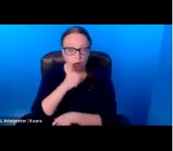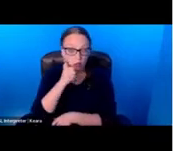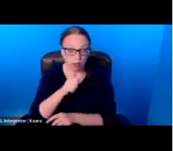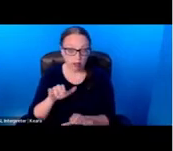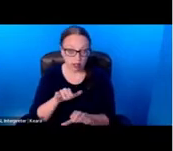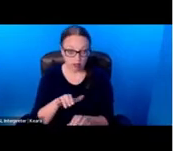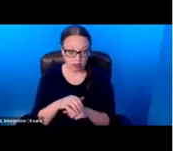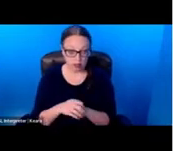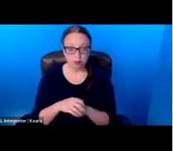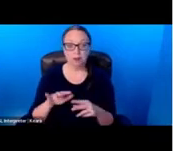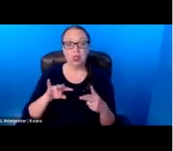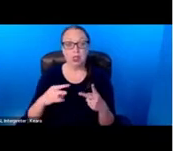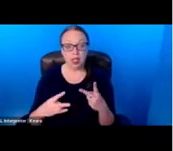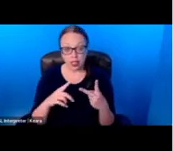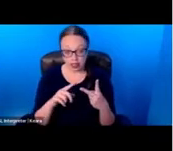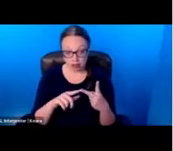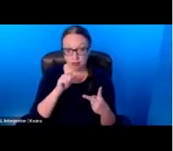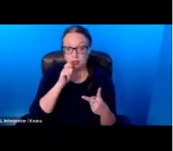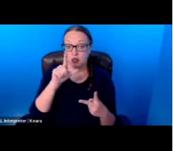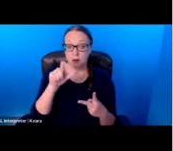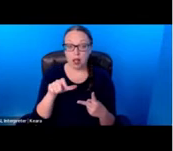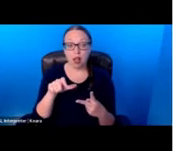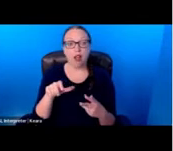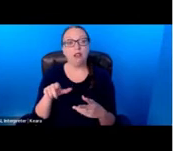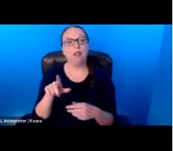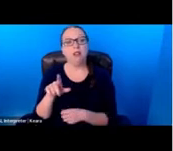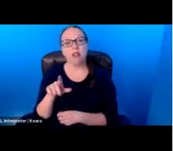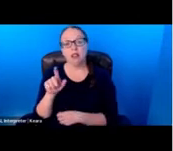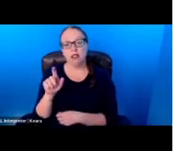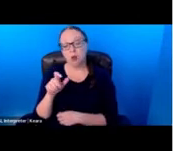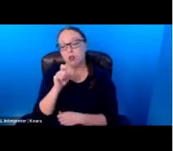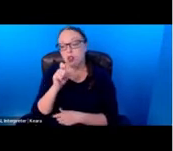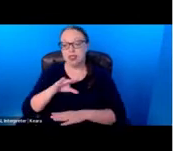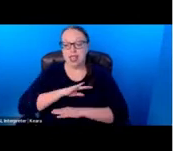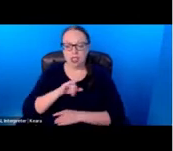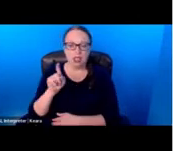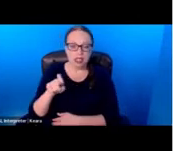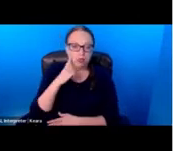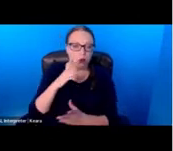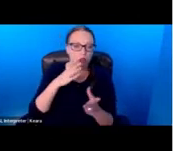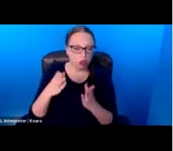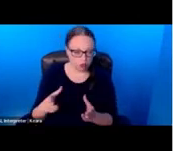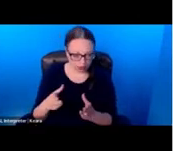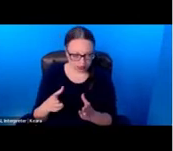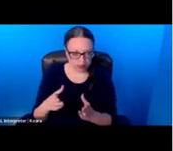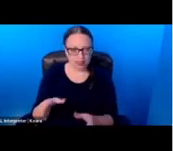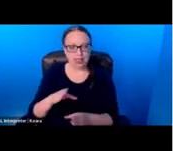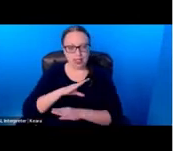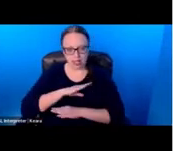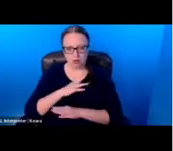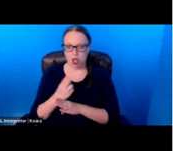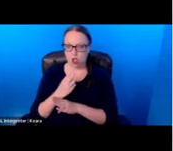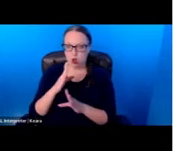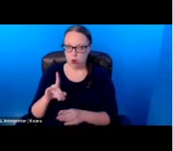The second domain was unmet need for services that met user needs and goals. The